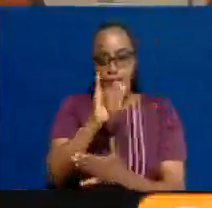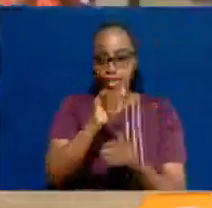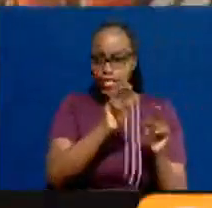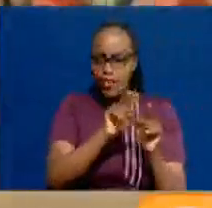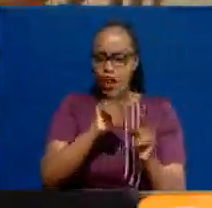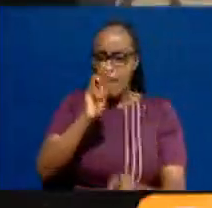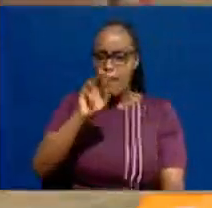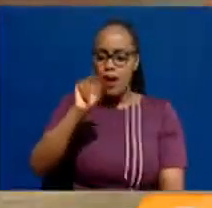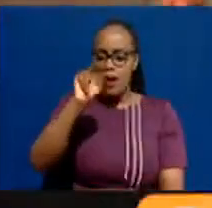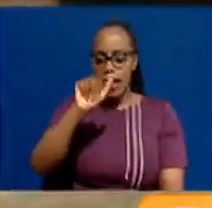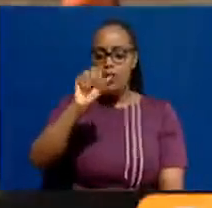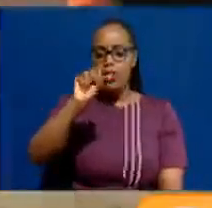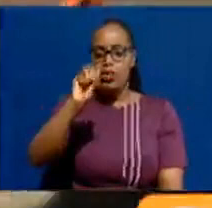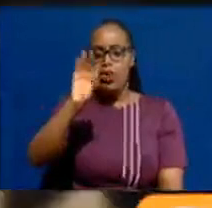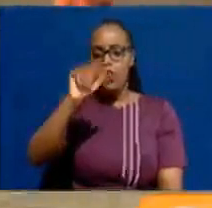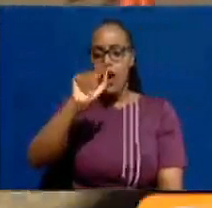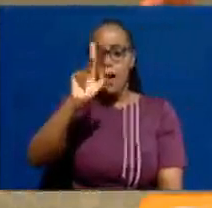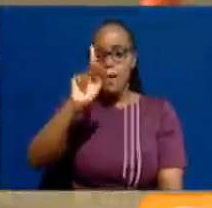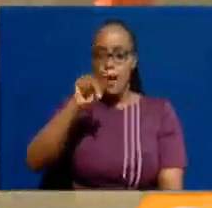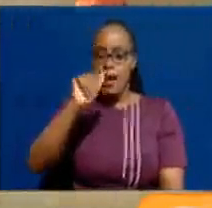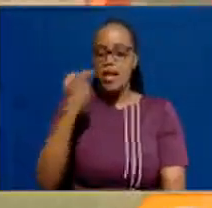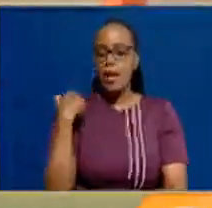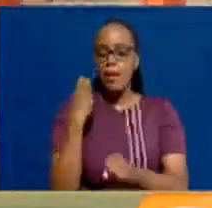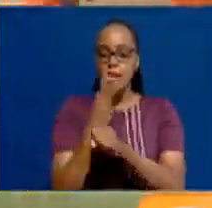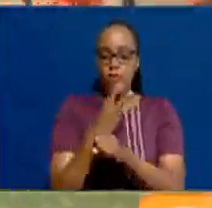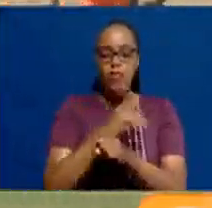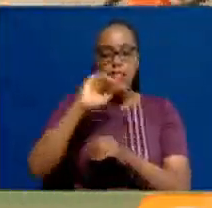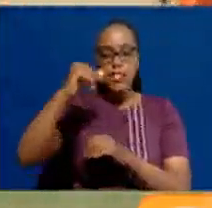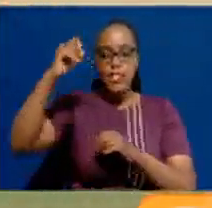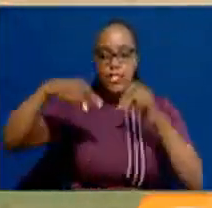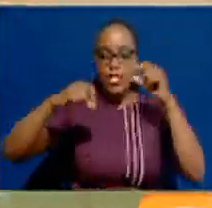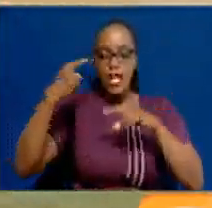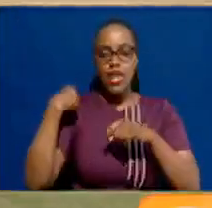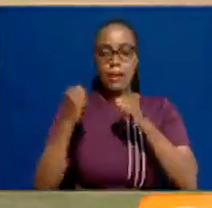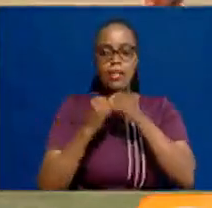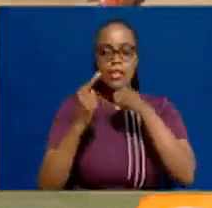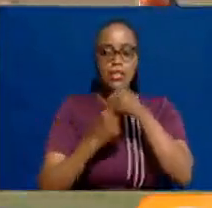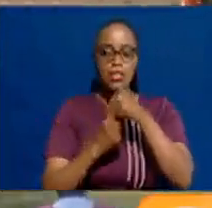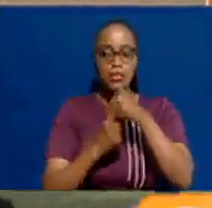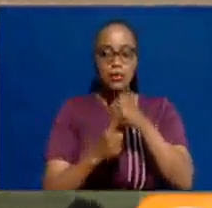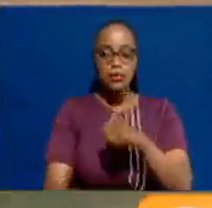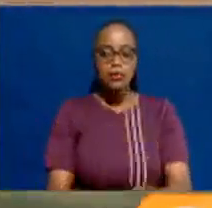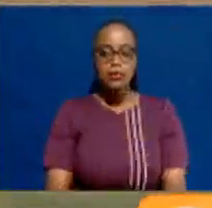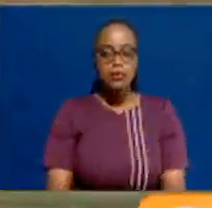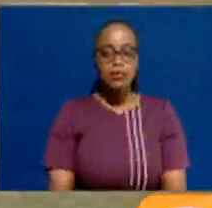Manga. Sofapaka lie in the 12th position while City Stars are in 16th.